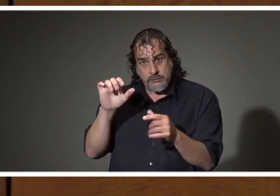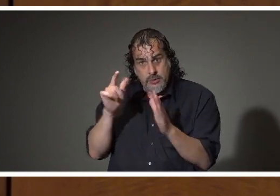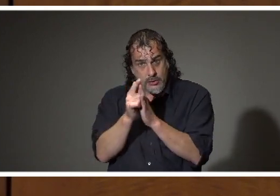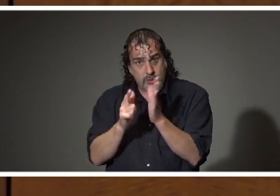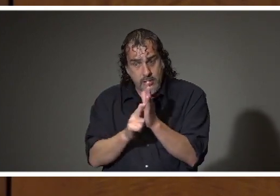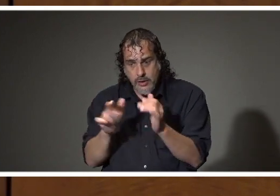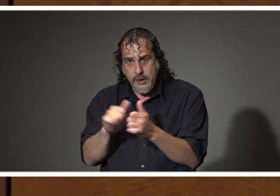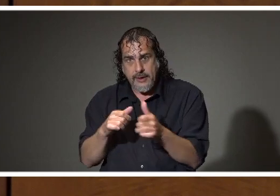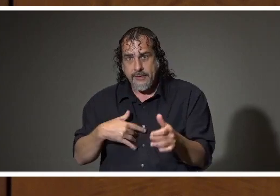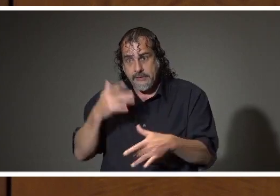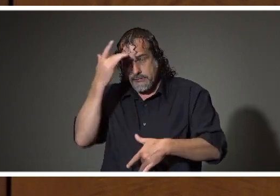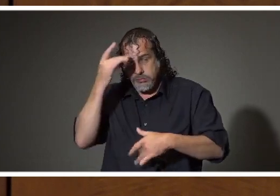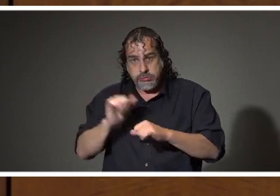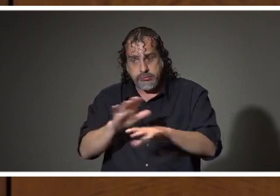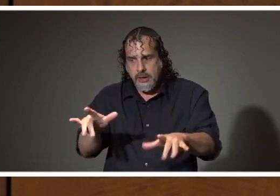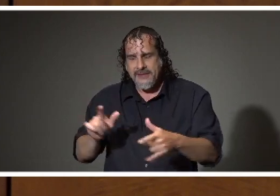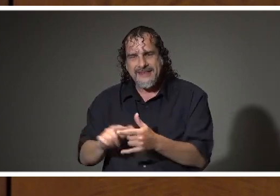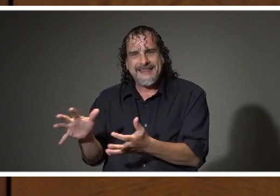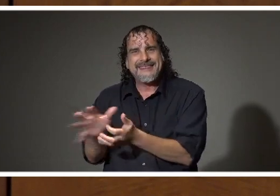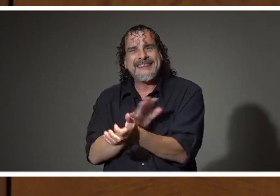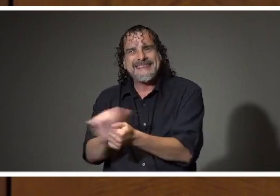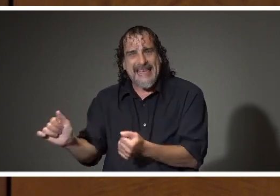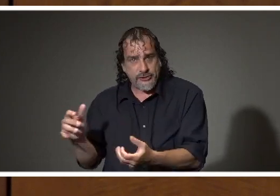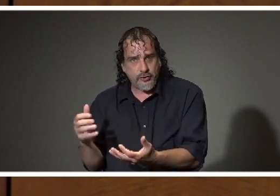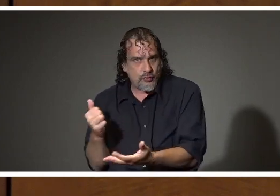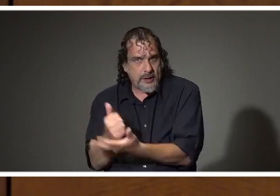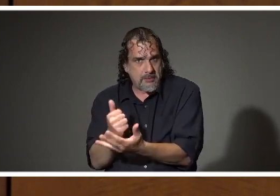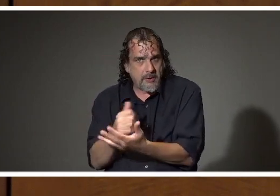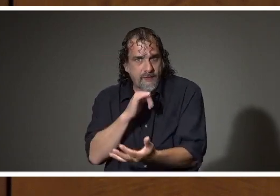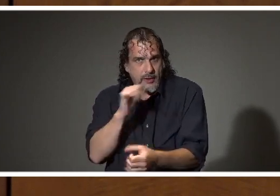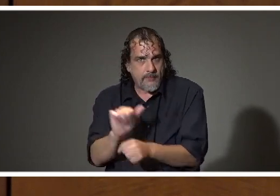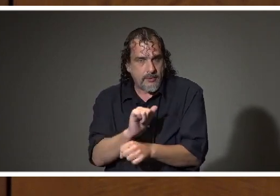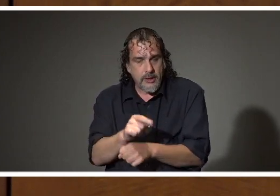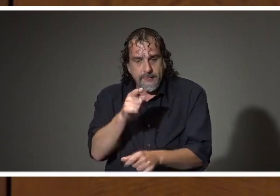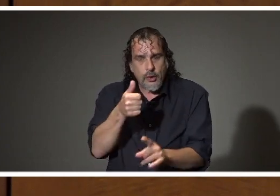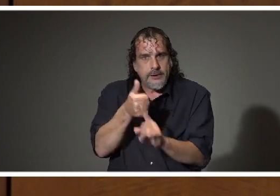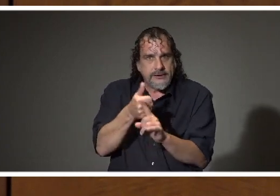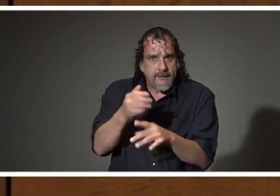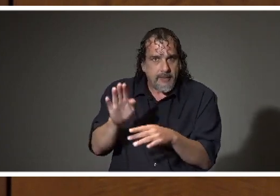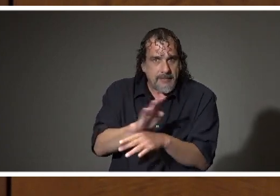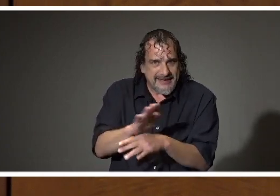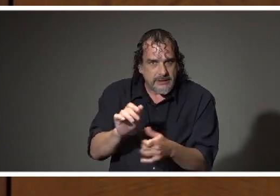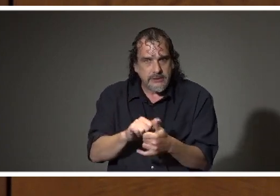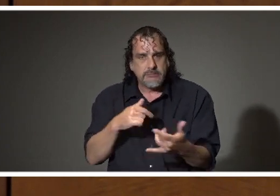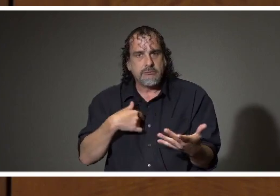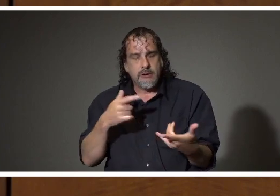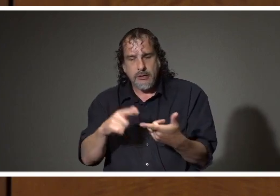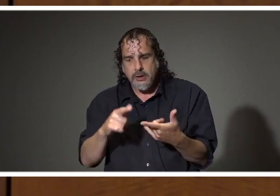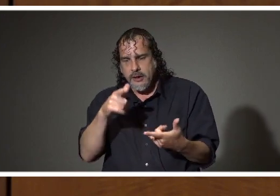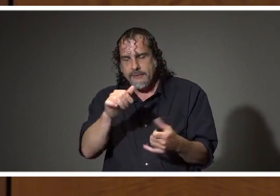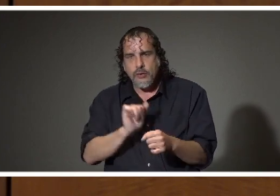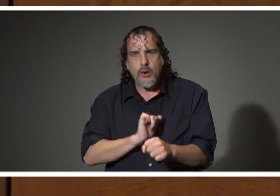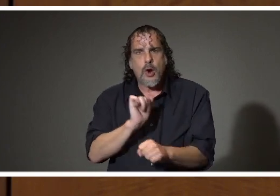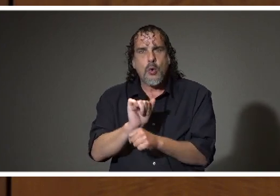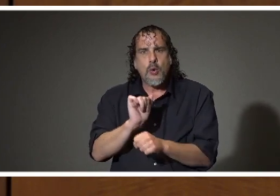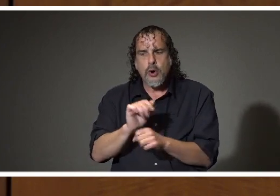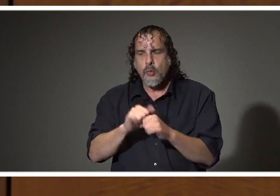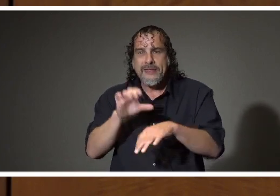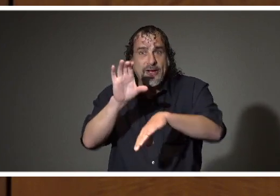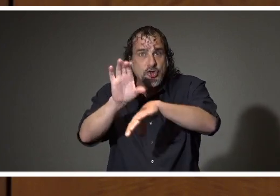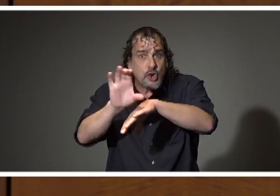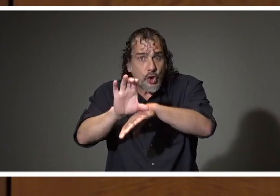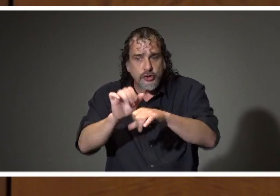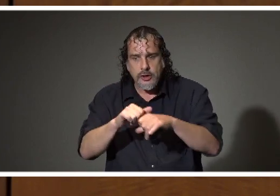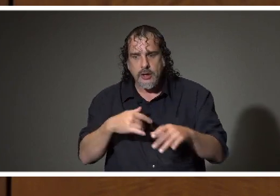like disaster unemployment assistance. So if you are self-employed, if you are an independent contractor, if you are employed by a church,